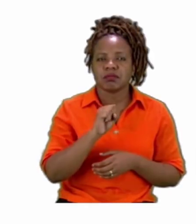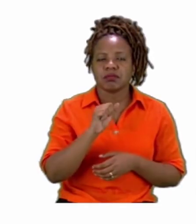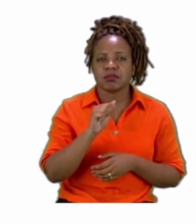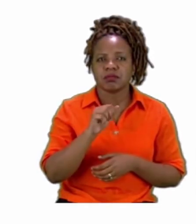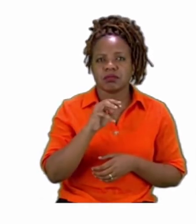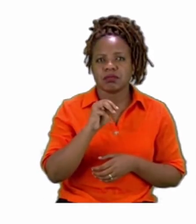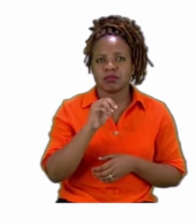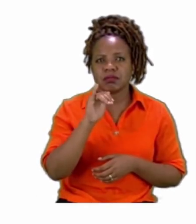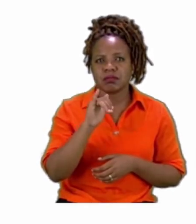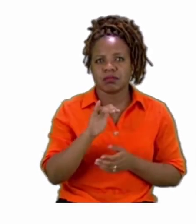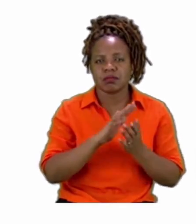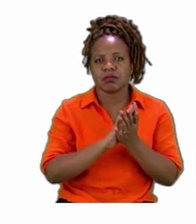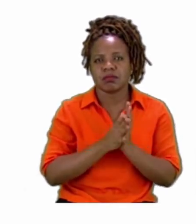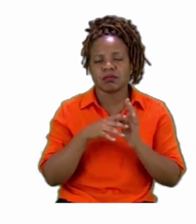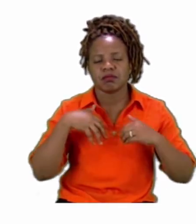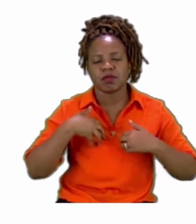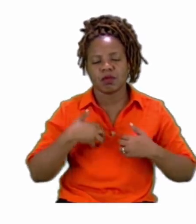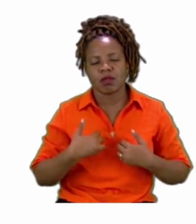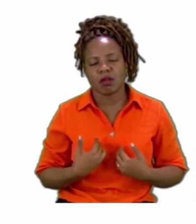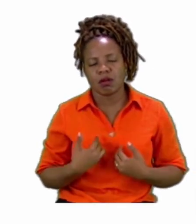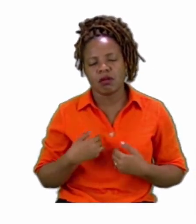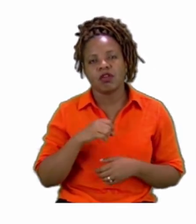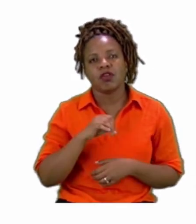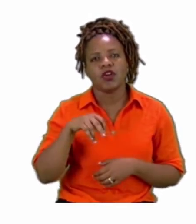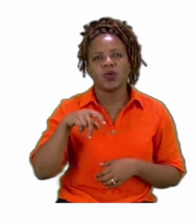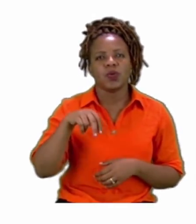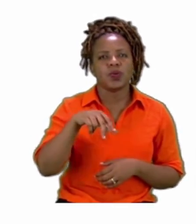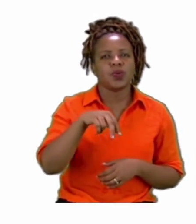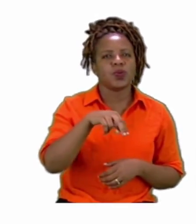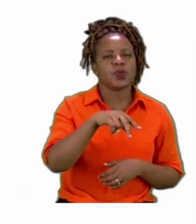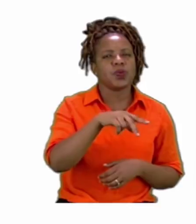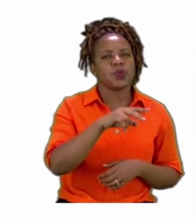of walking and sat on a bench in the park.